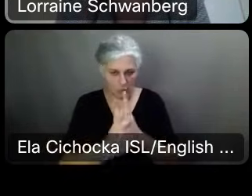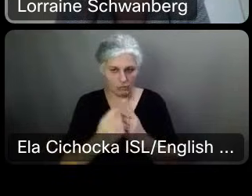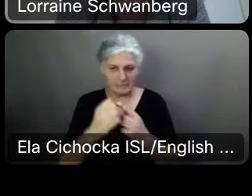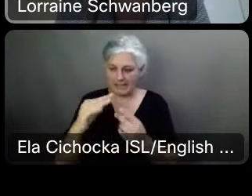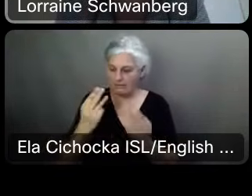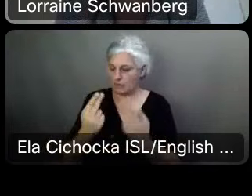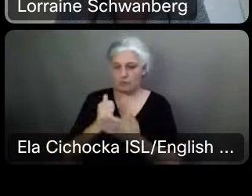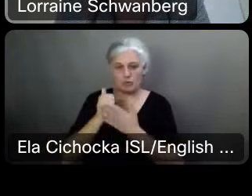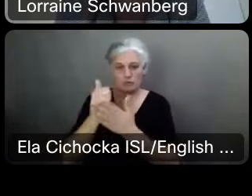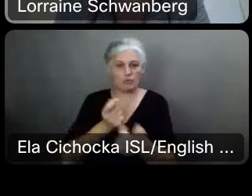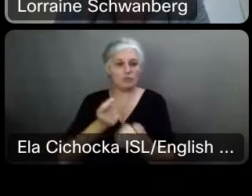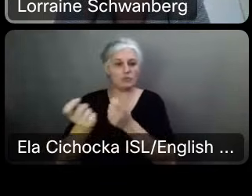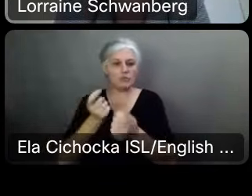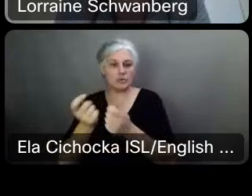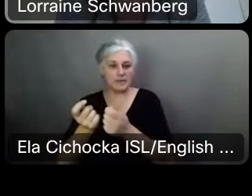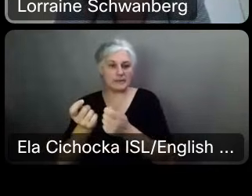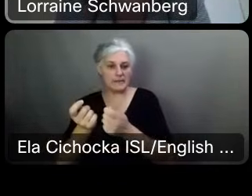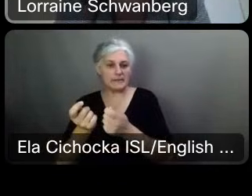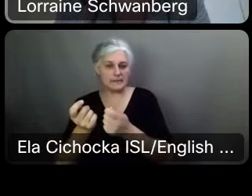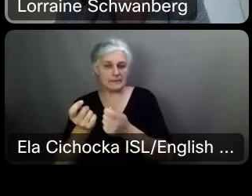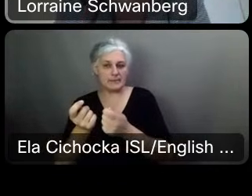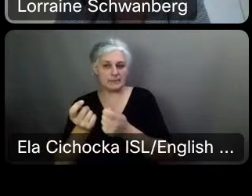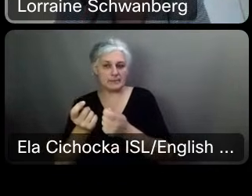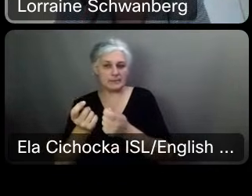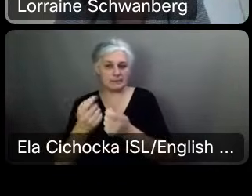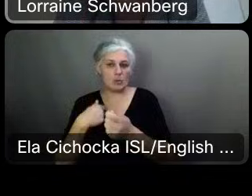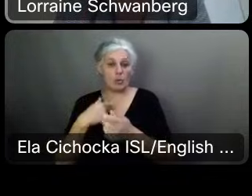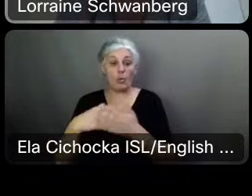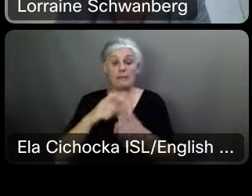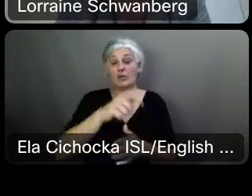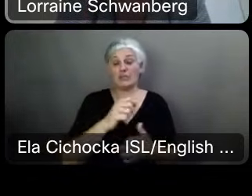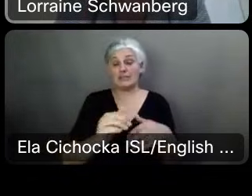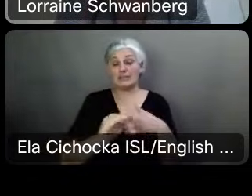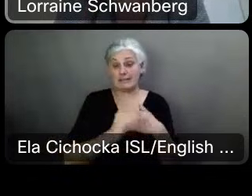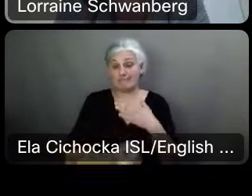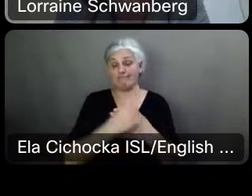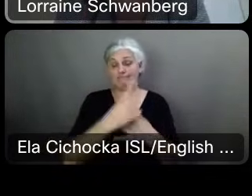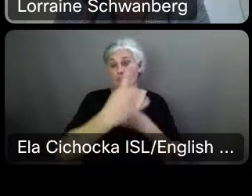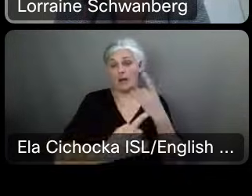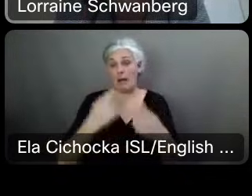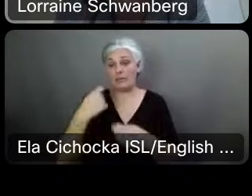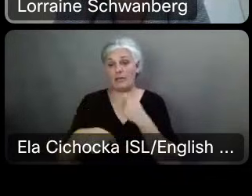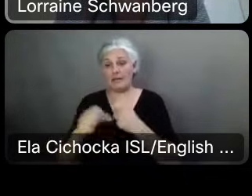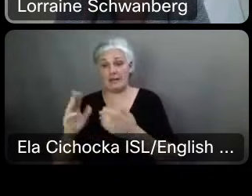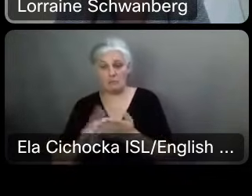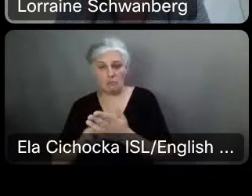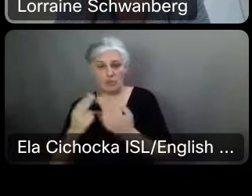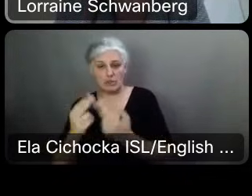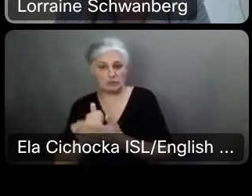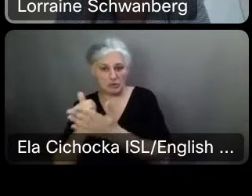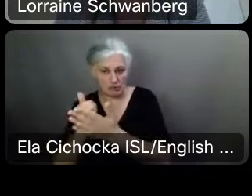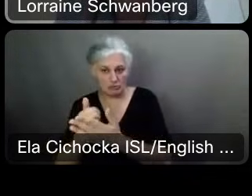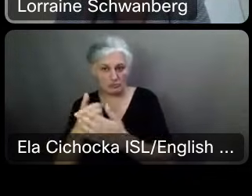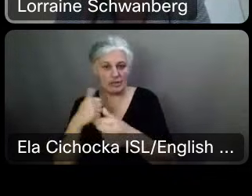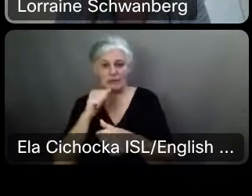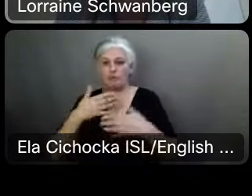to be treated fairly and just when a patient safety incident occurs, so that there aren't any kind of barriers in place